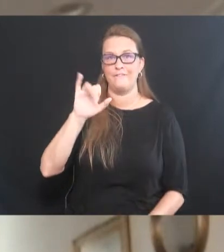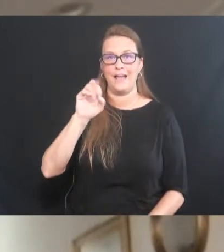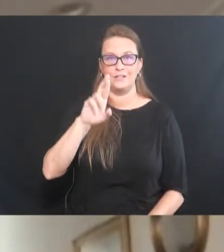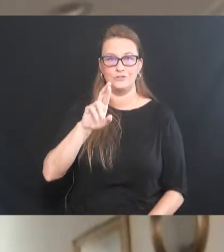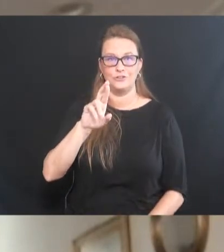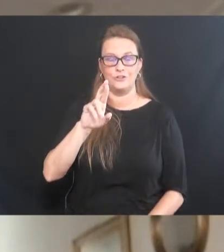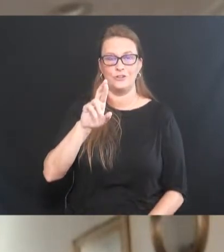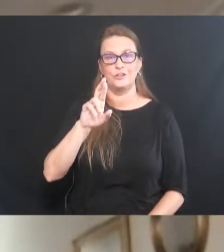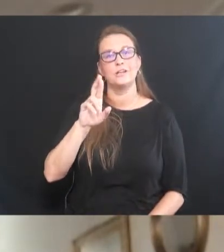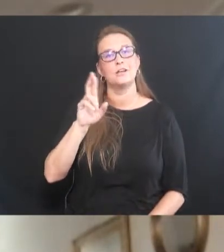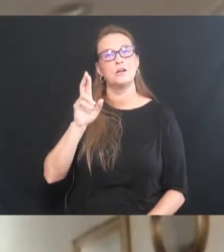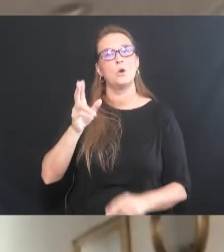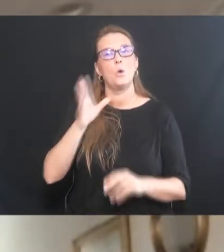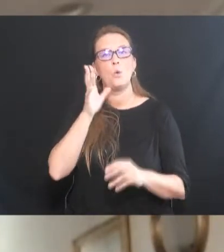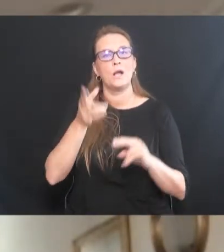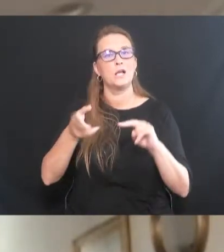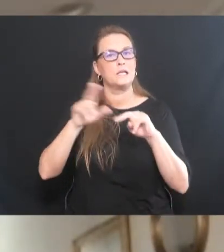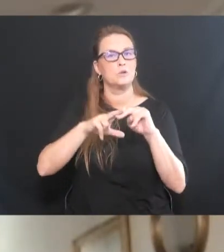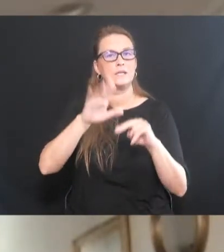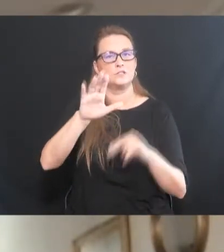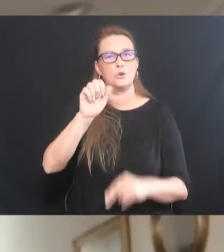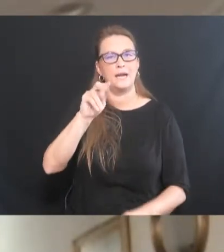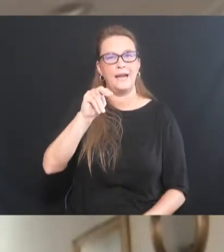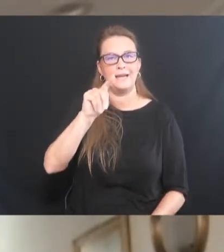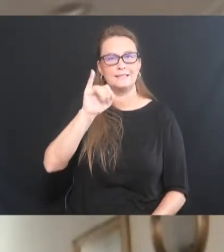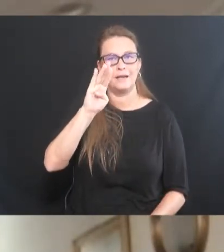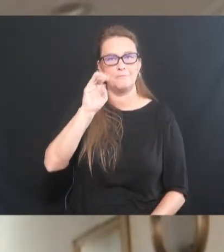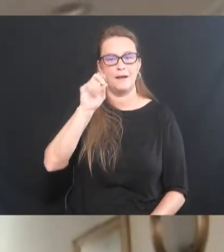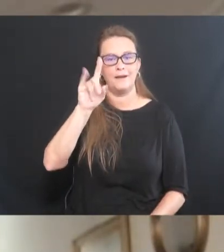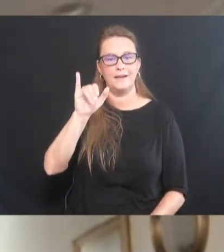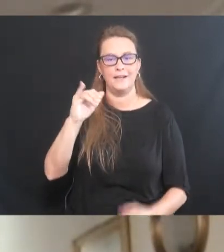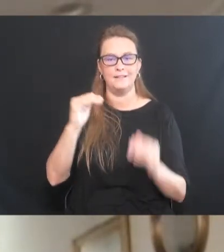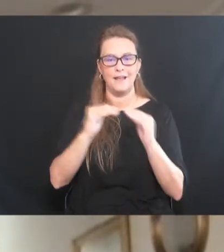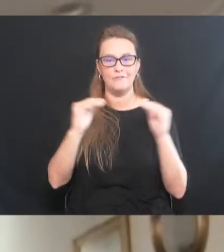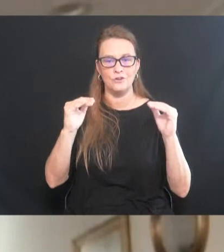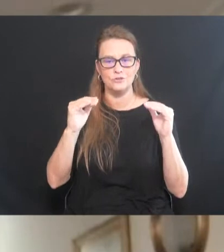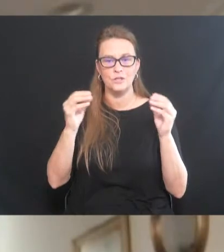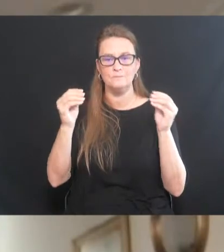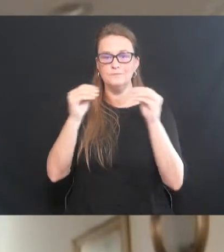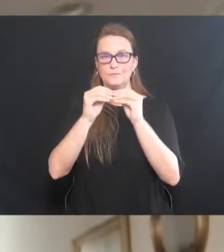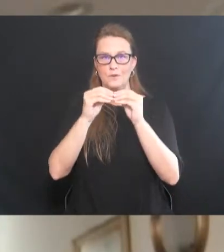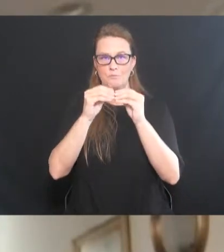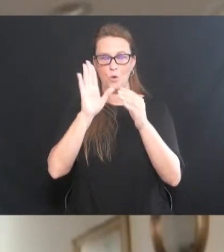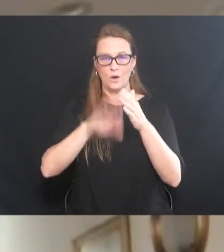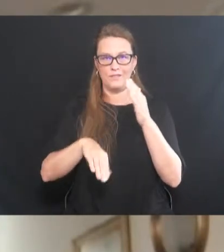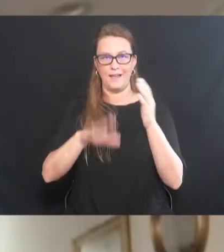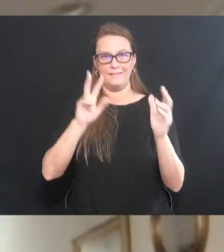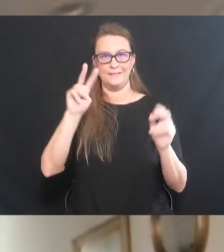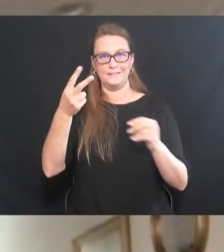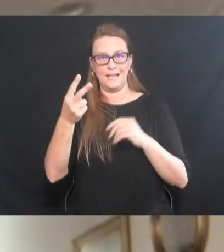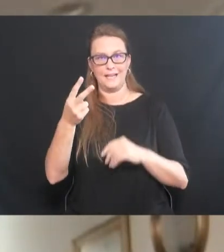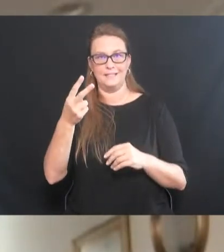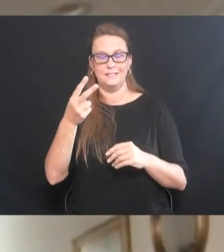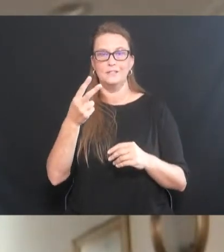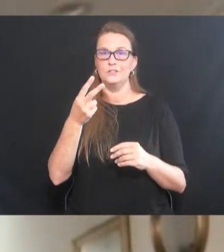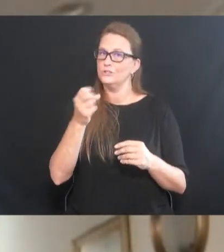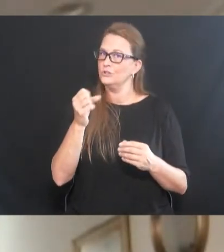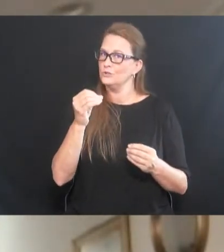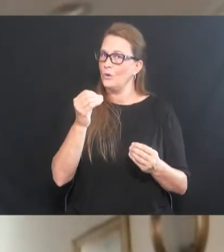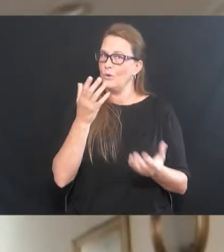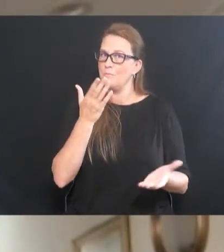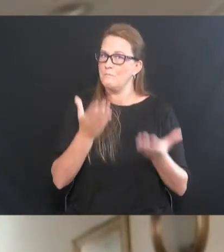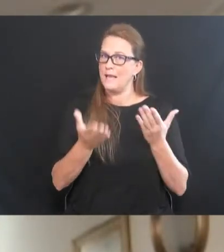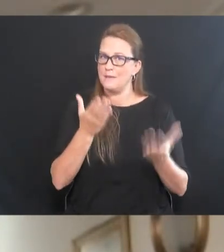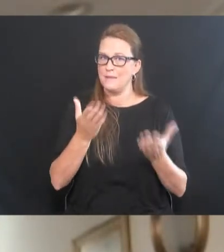case, increased antibody levels more than the second vaccine of AstraZeneca did. So maybe